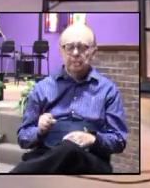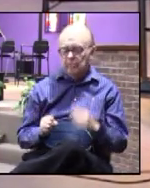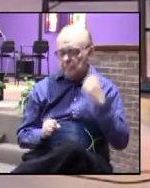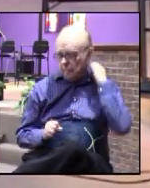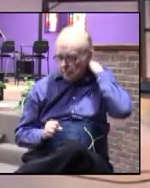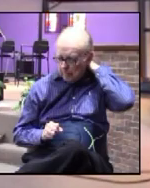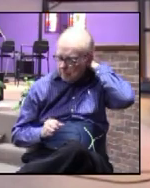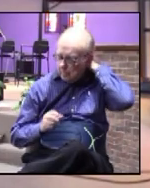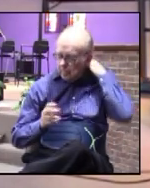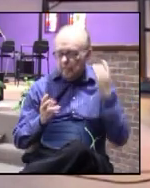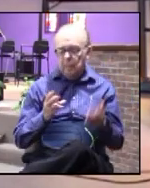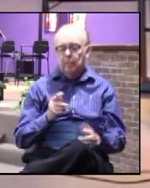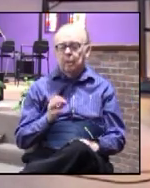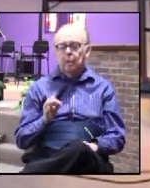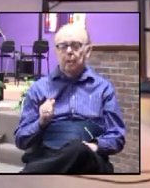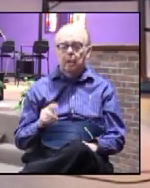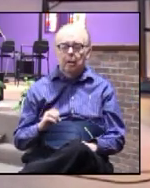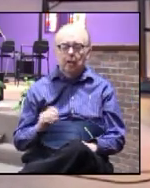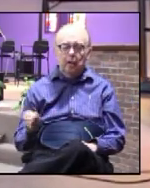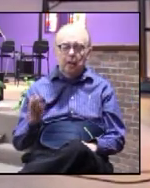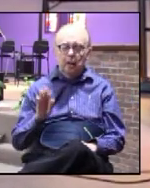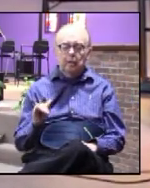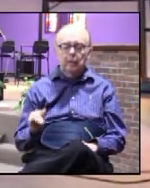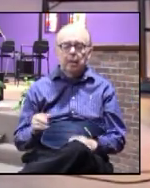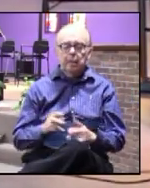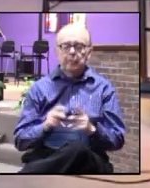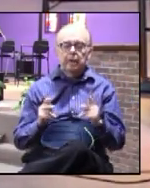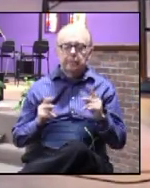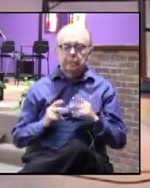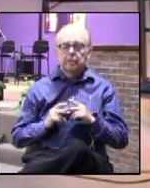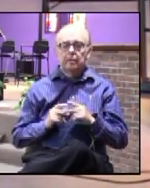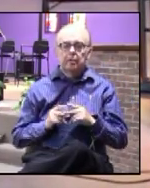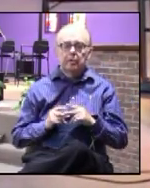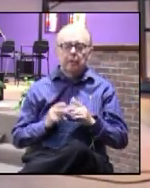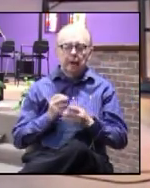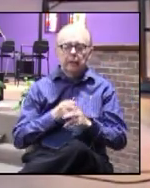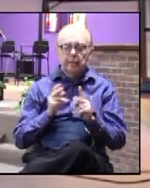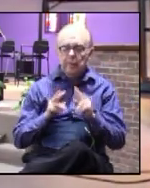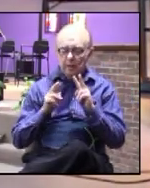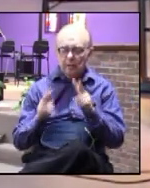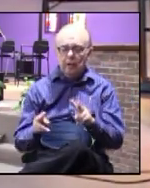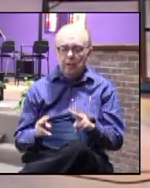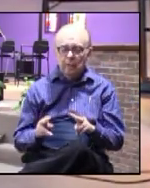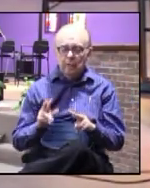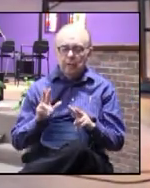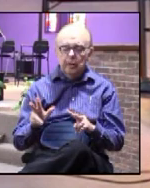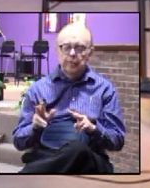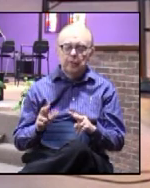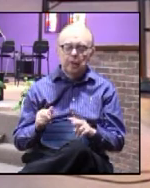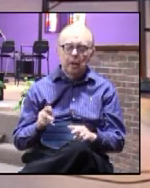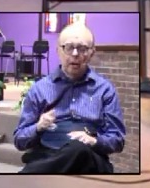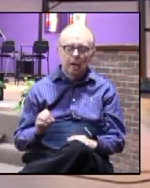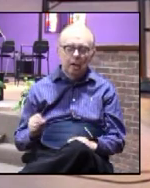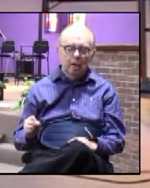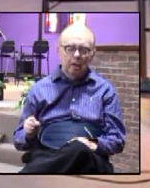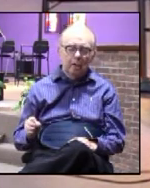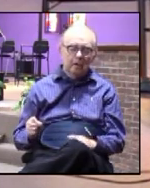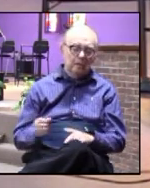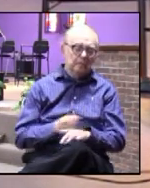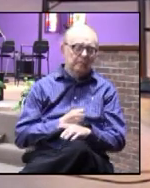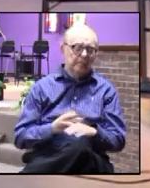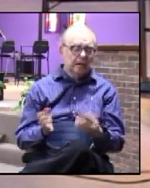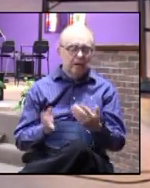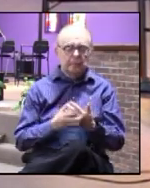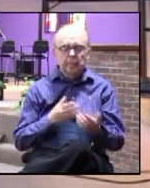And they floated by this point, and as everybody watched, these three gray whales were all battered and bloody